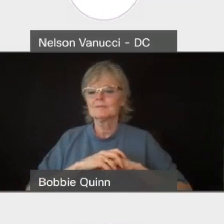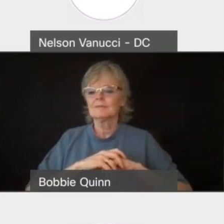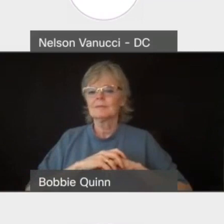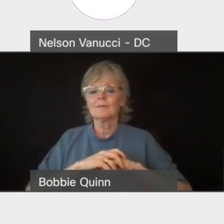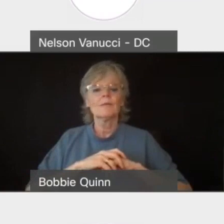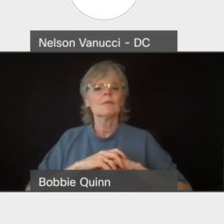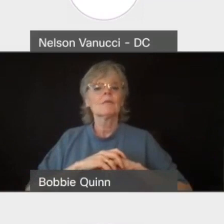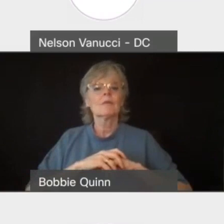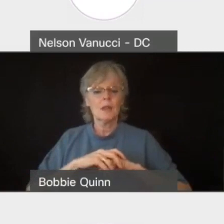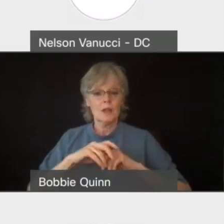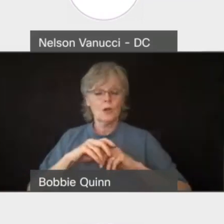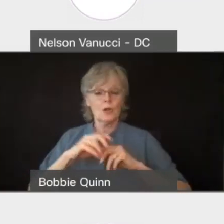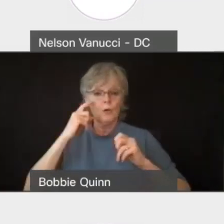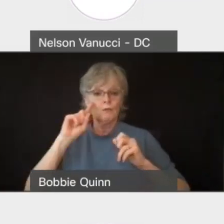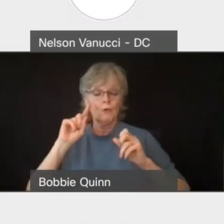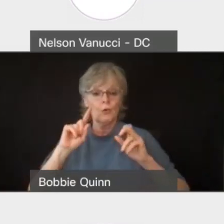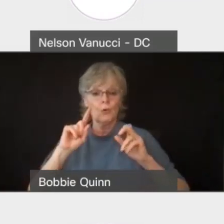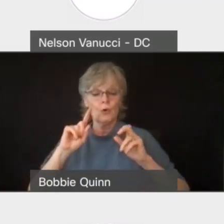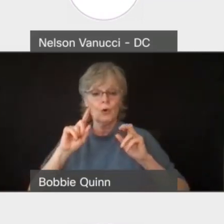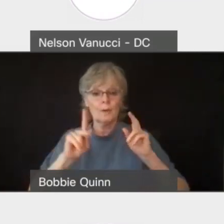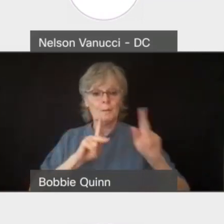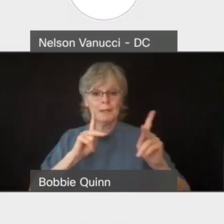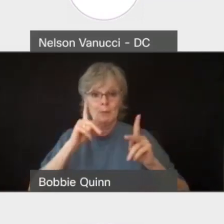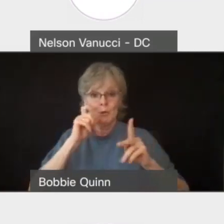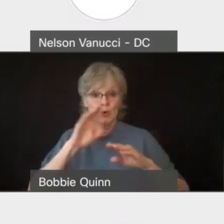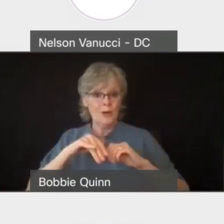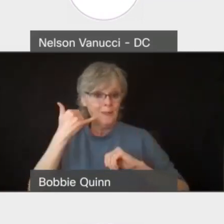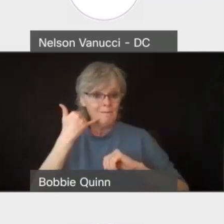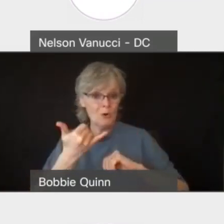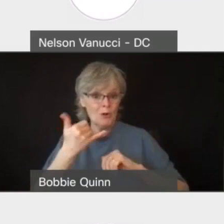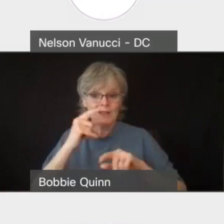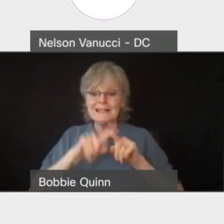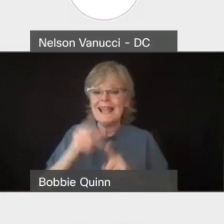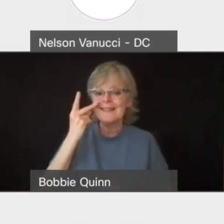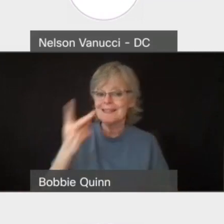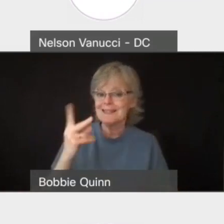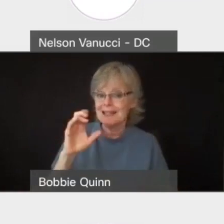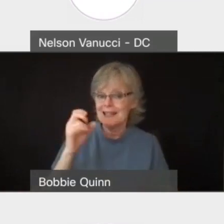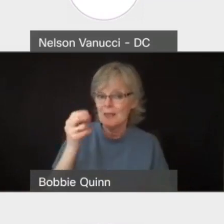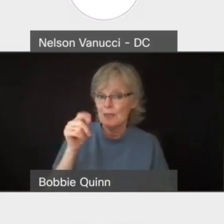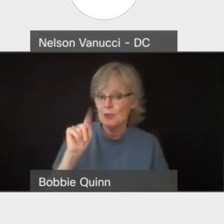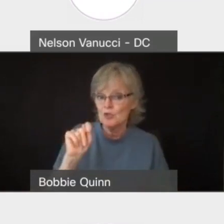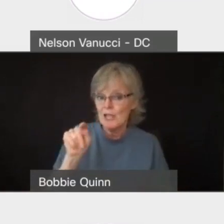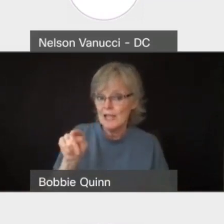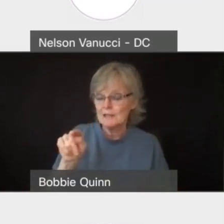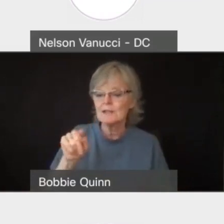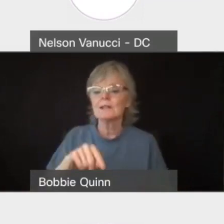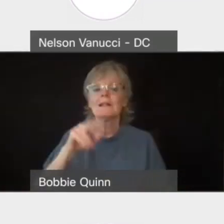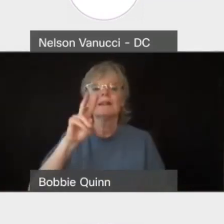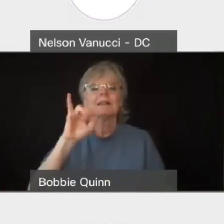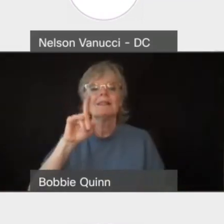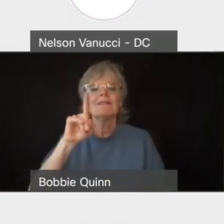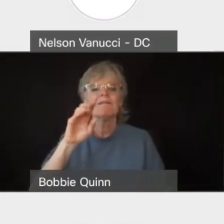And so for people who are on the phone and can't see the chat box, The video can